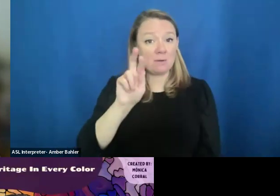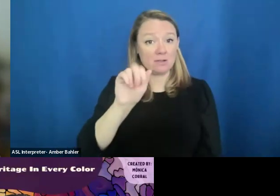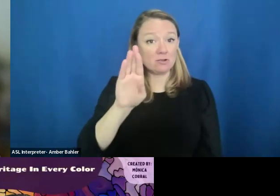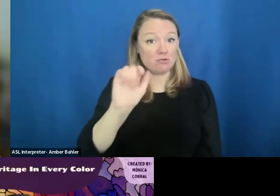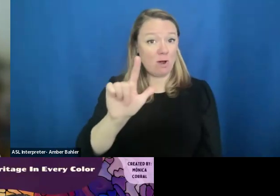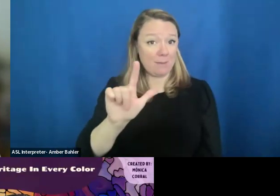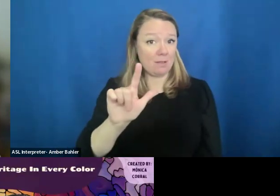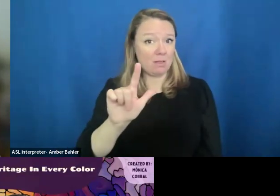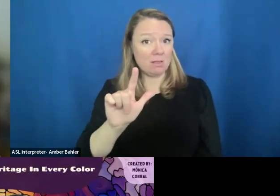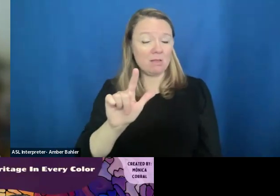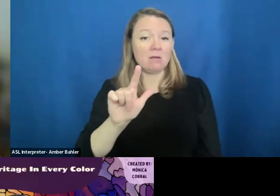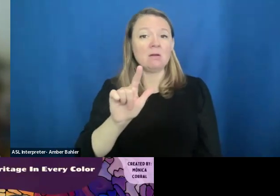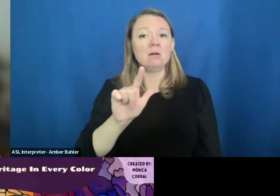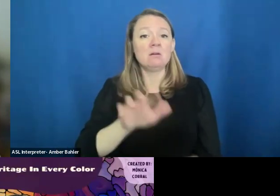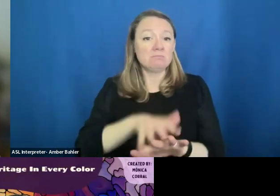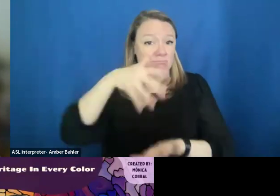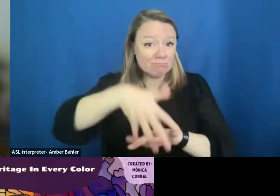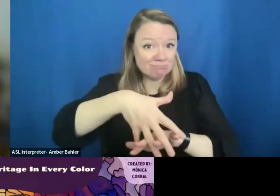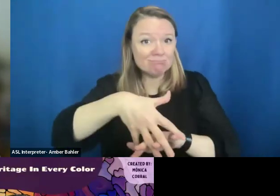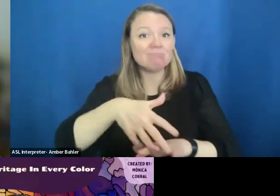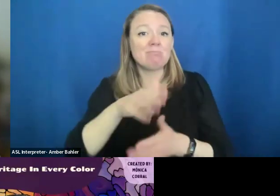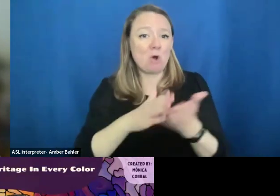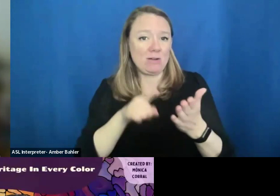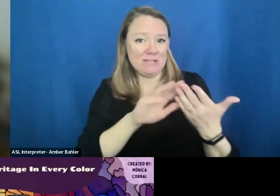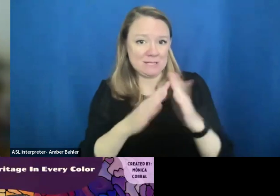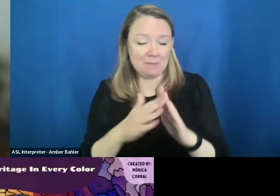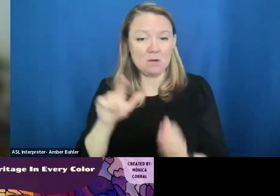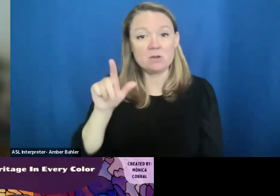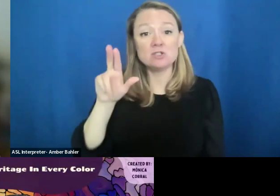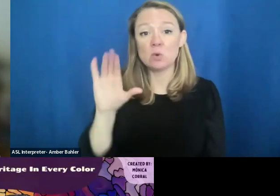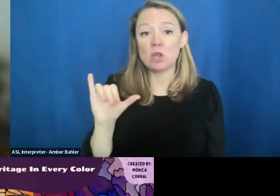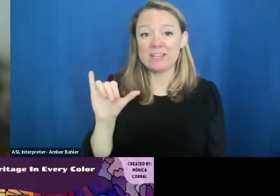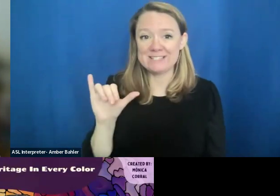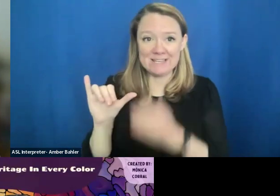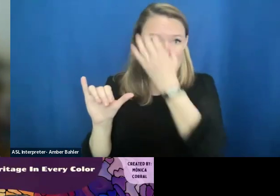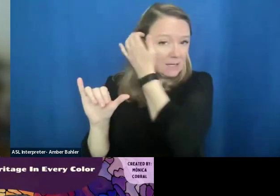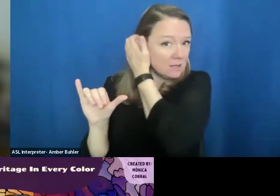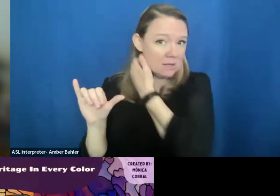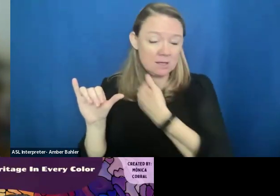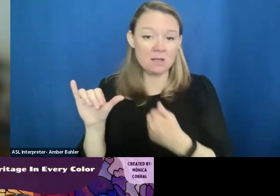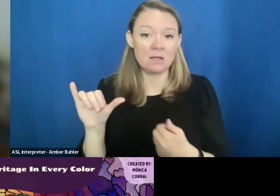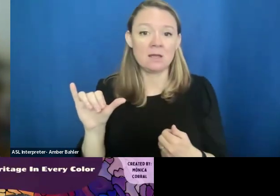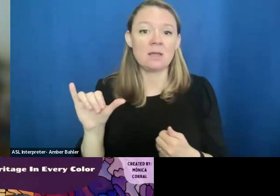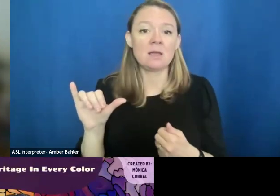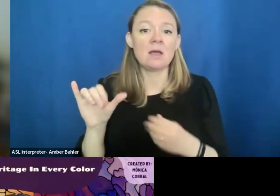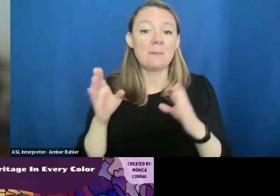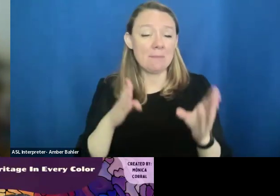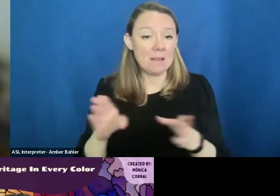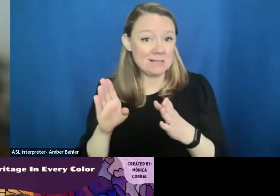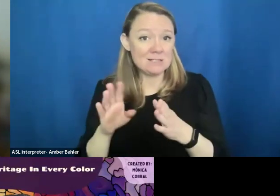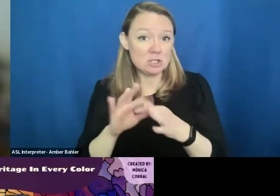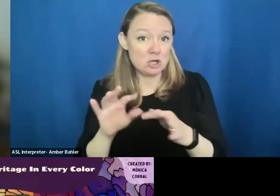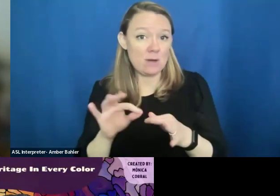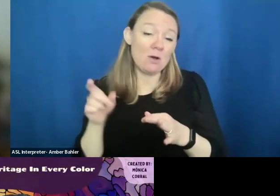of our community, the tribes. And so Lucy is going to talk to you in keeping with our theme of substance use disorder, she's going to talk to you